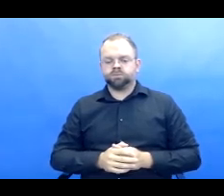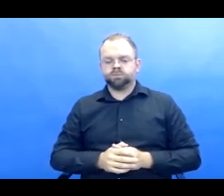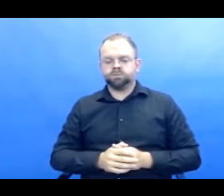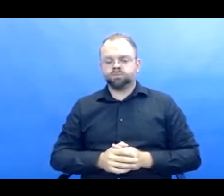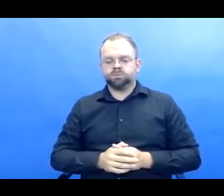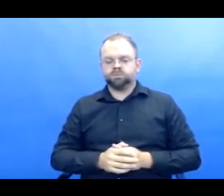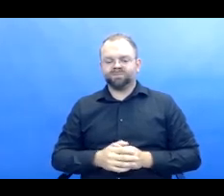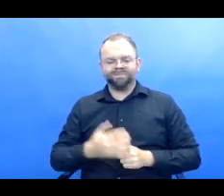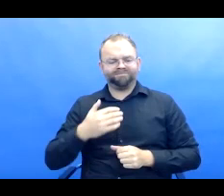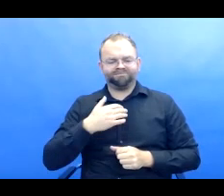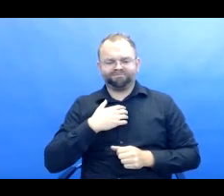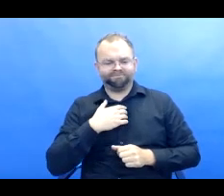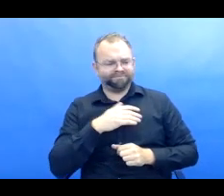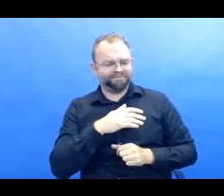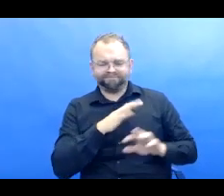enough today.